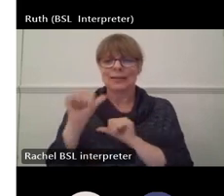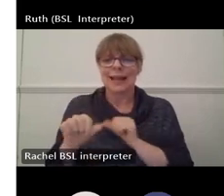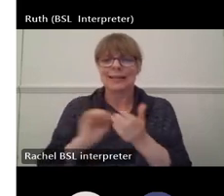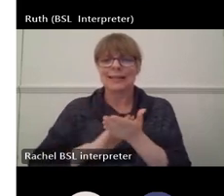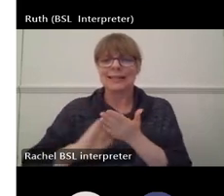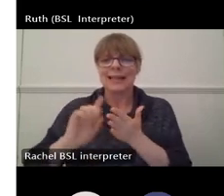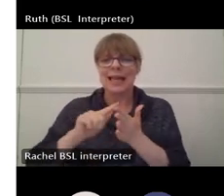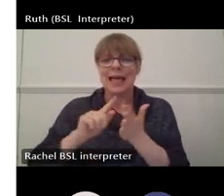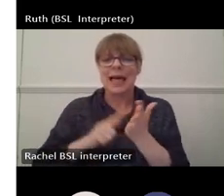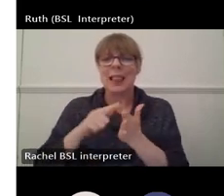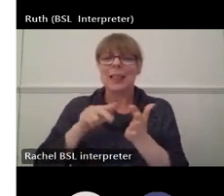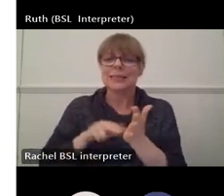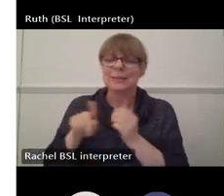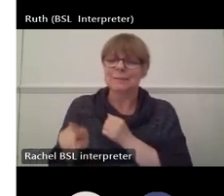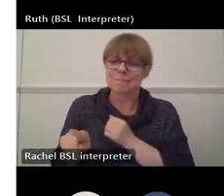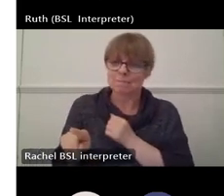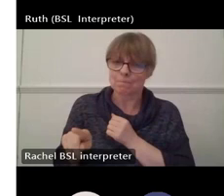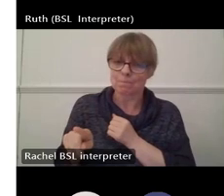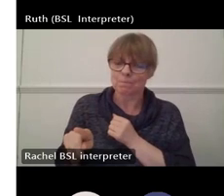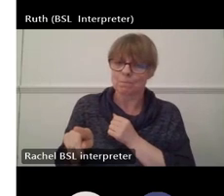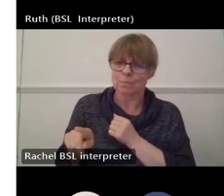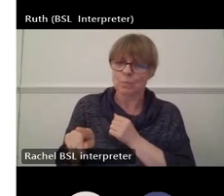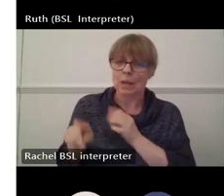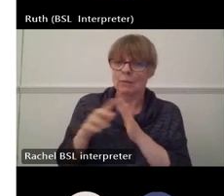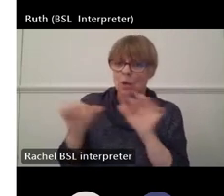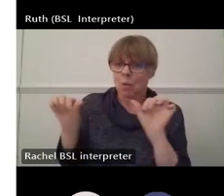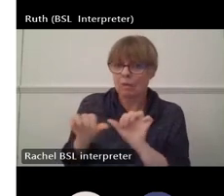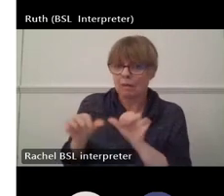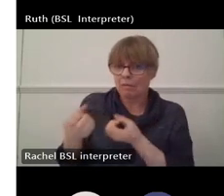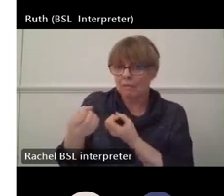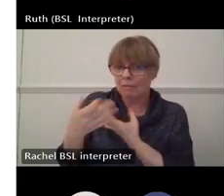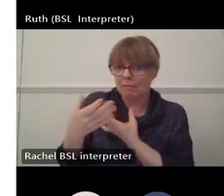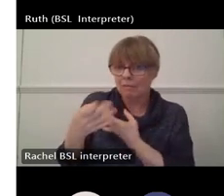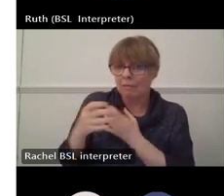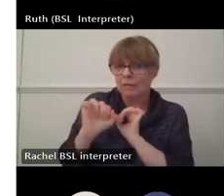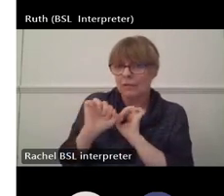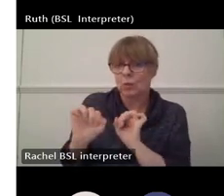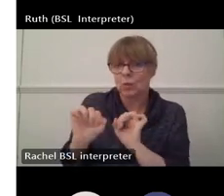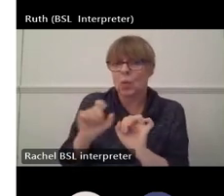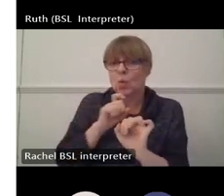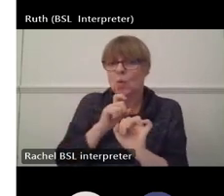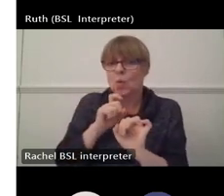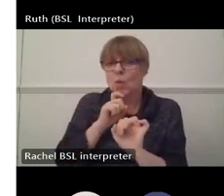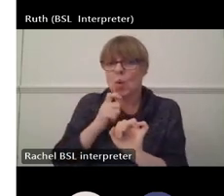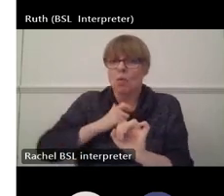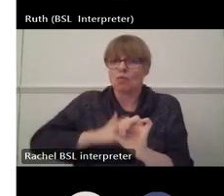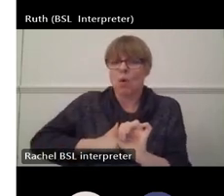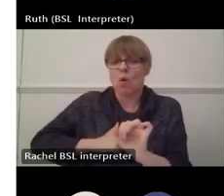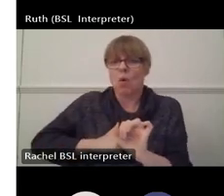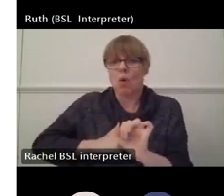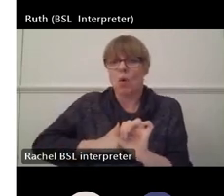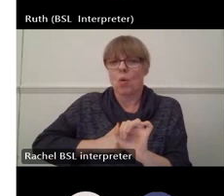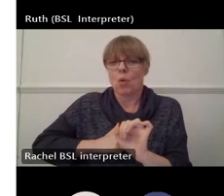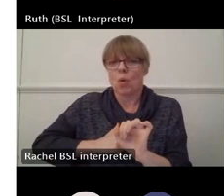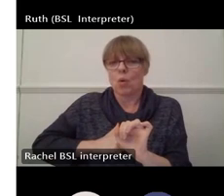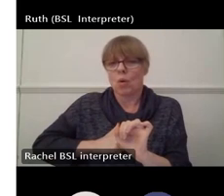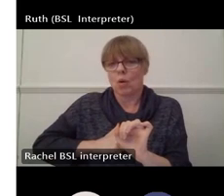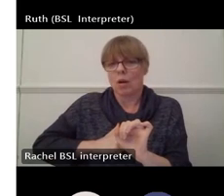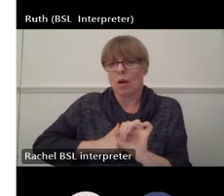welcome, Helen. So again, just outline very briefly who you are and what your role is and